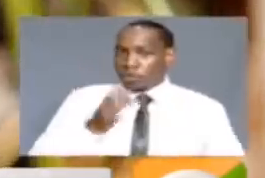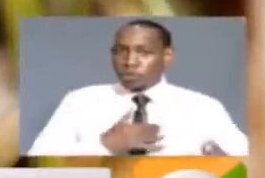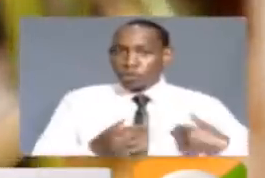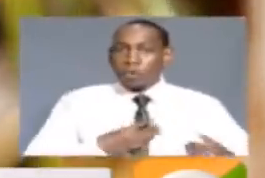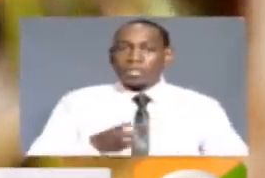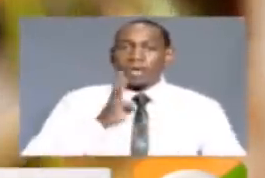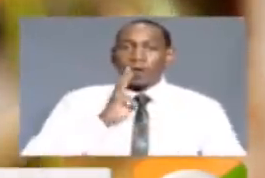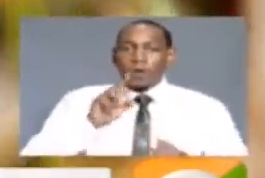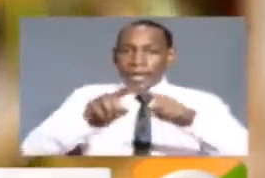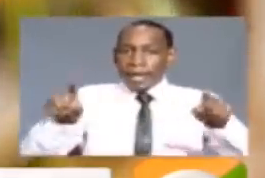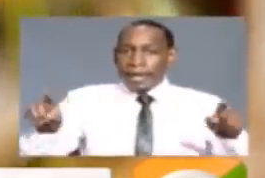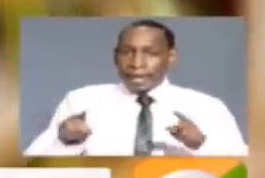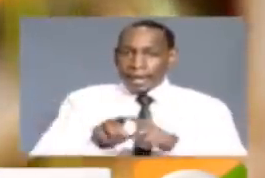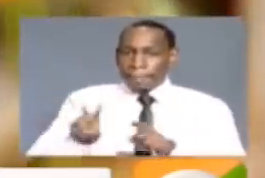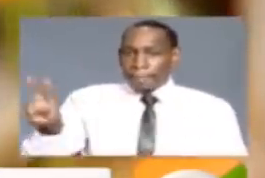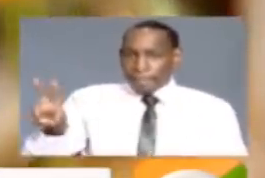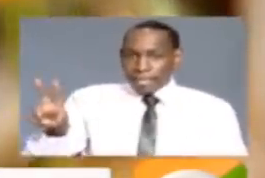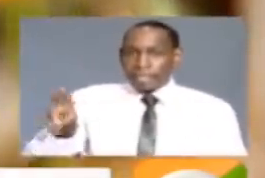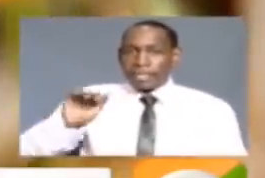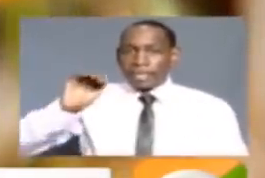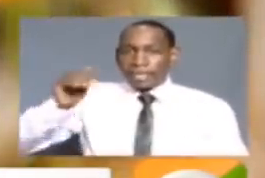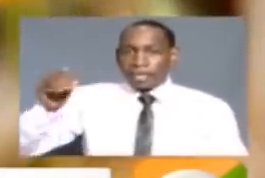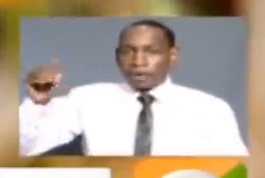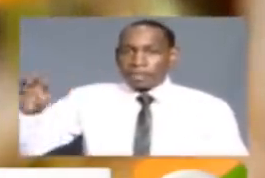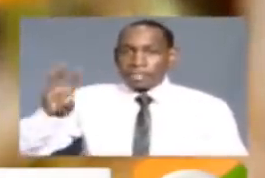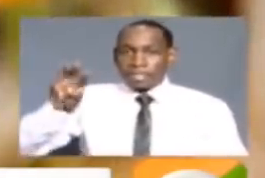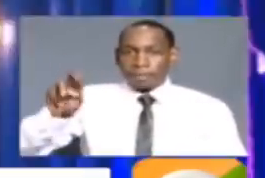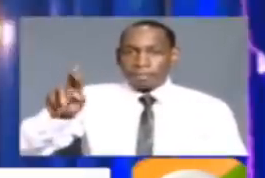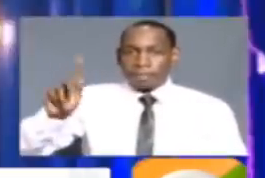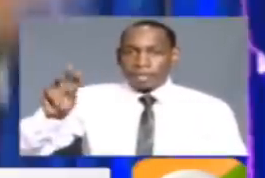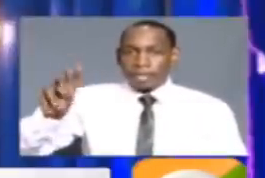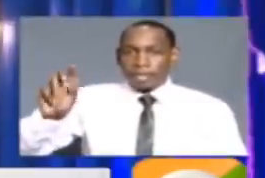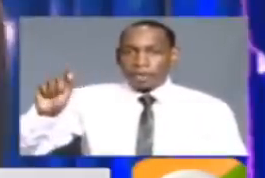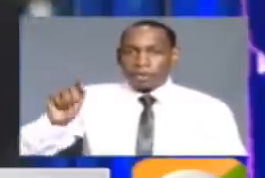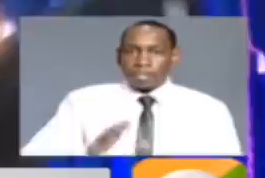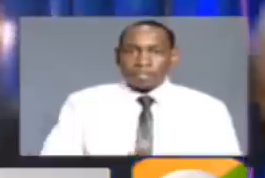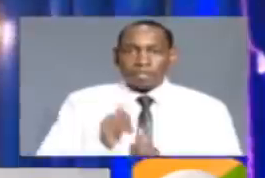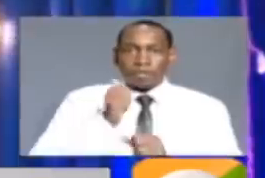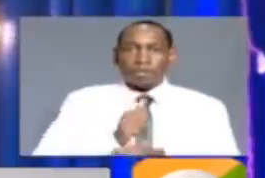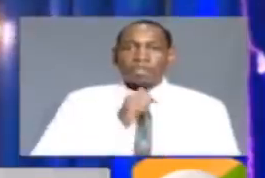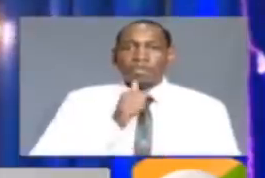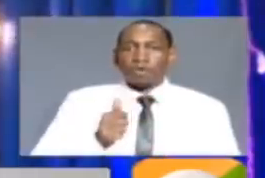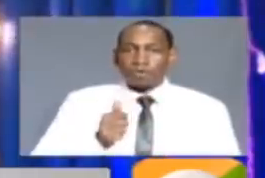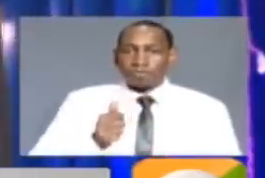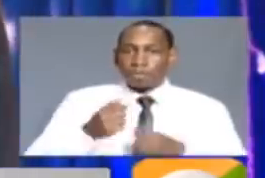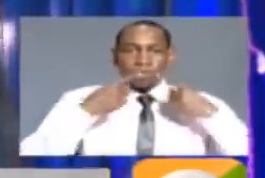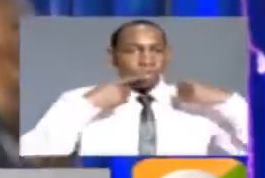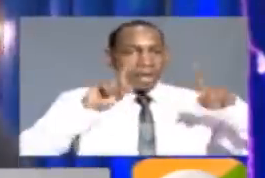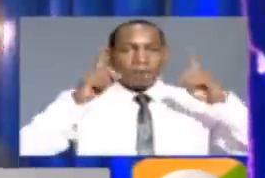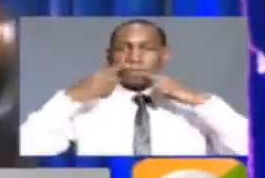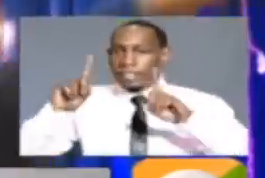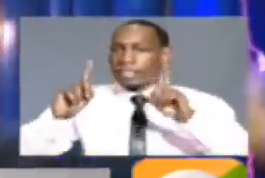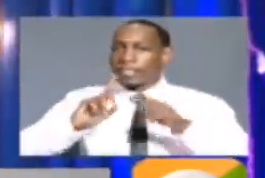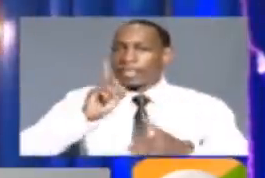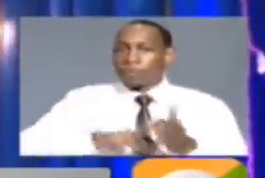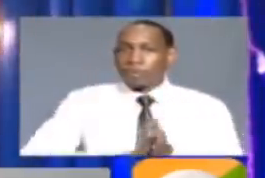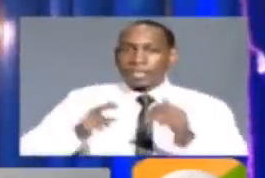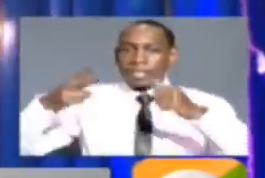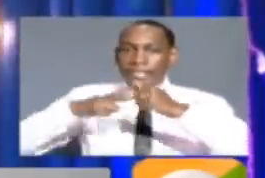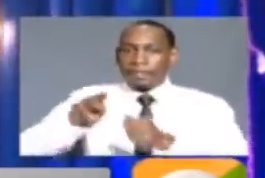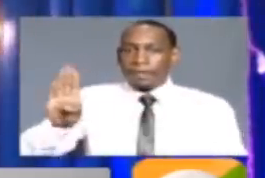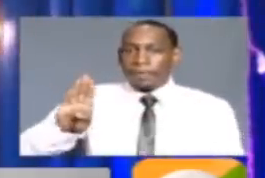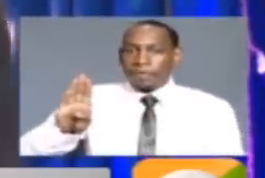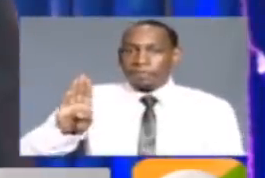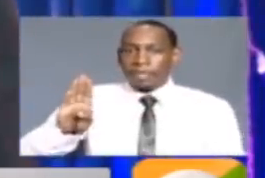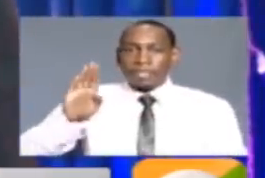ya Arror na Kimwerer katika kaunti ya Elgeyo Marakwet. Don't go and shout there and tell us that, oh, 7 billion shillings